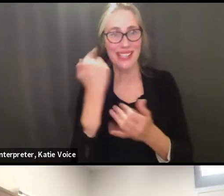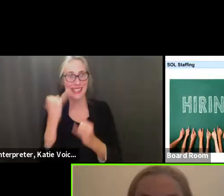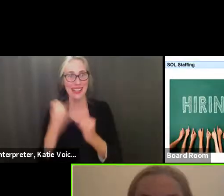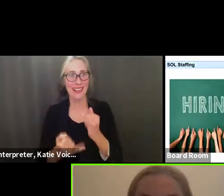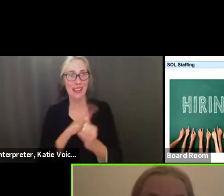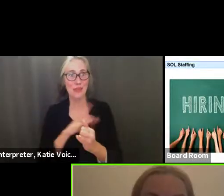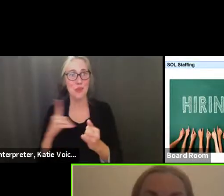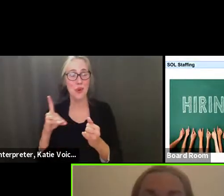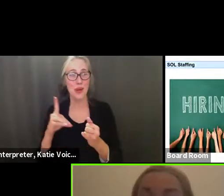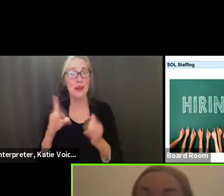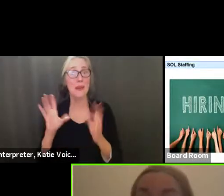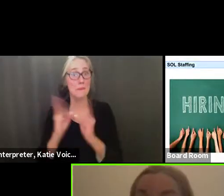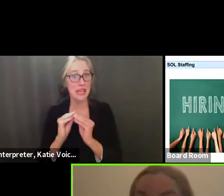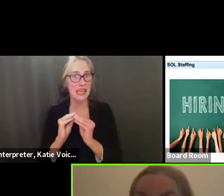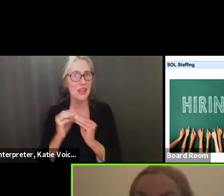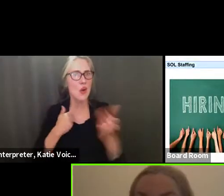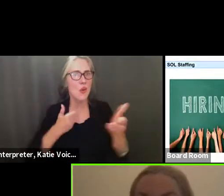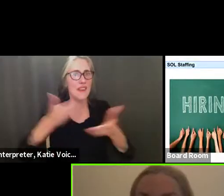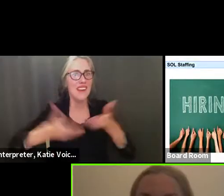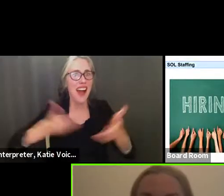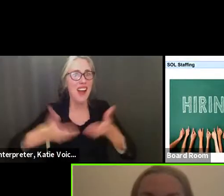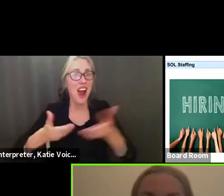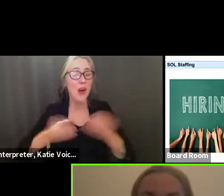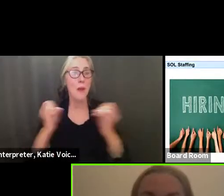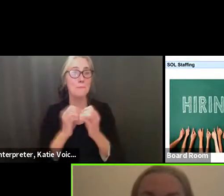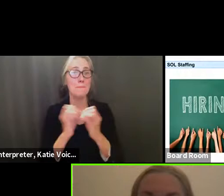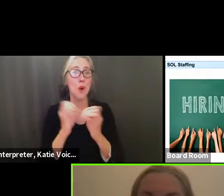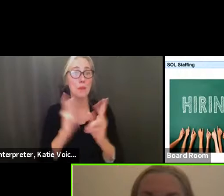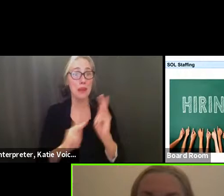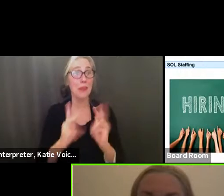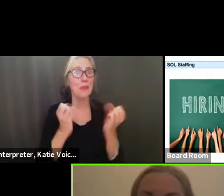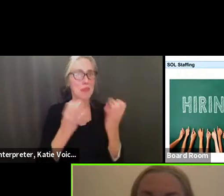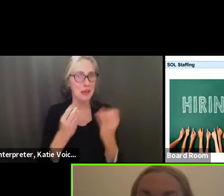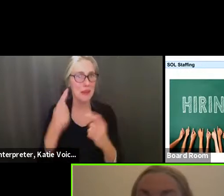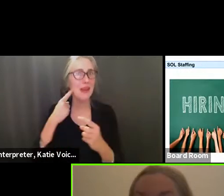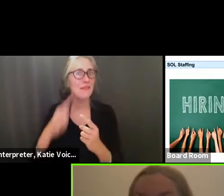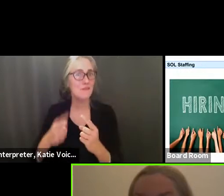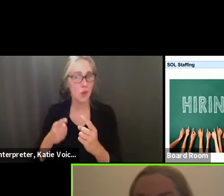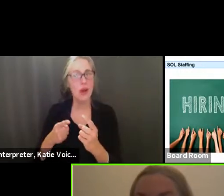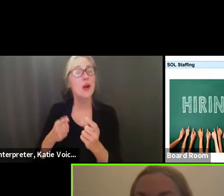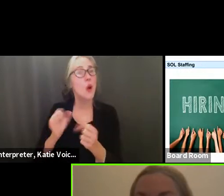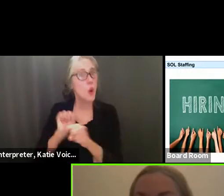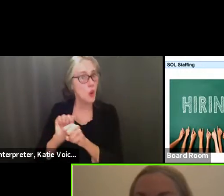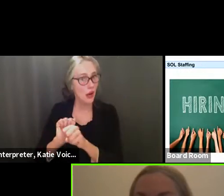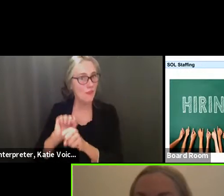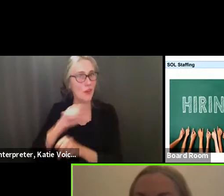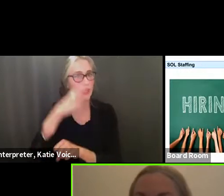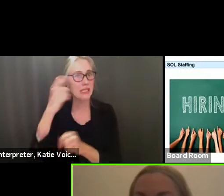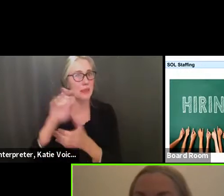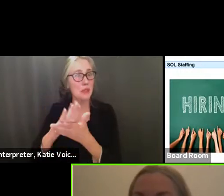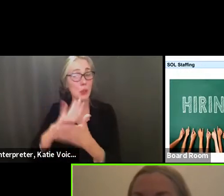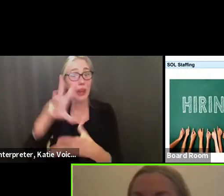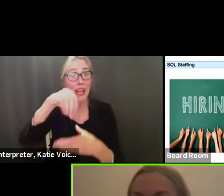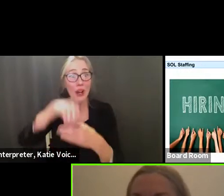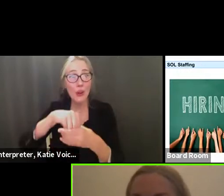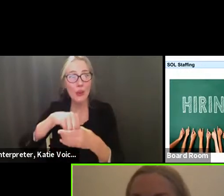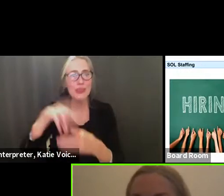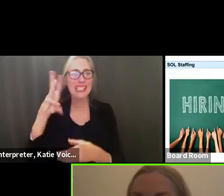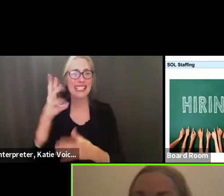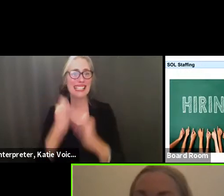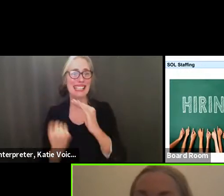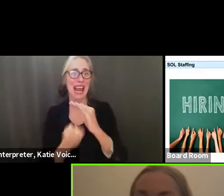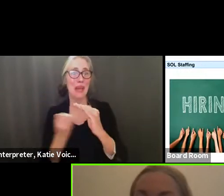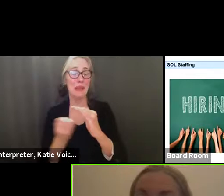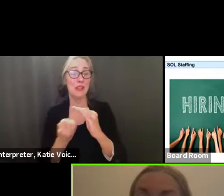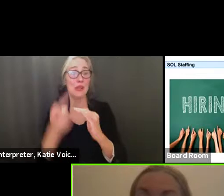busily, actively hiring many people for our summer school programs, including our 6 elementary summer school coordinators.